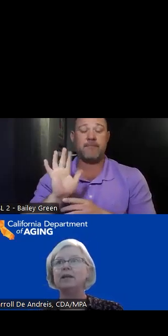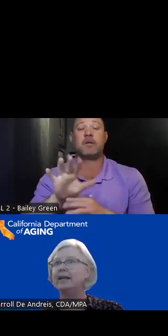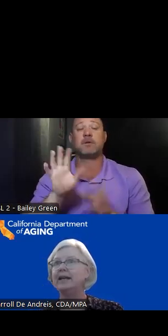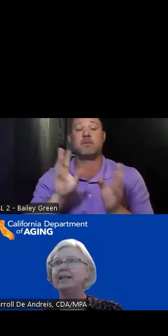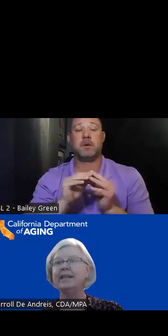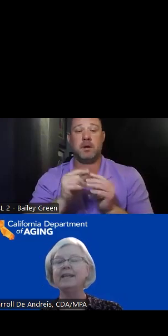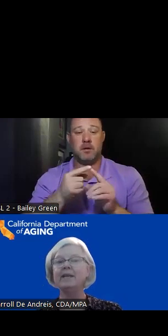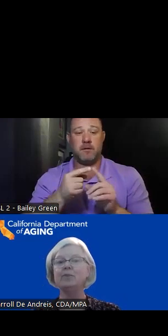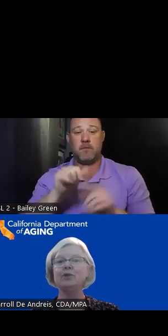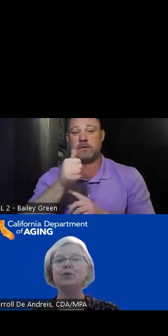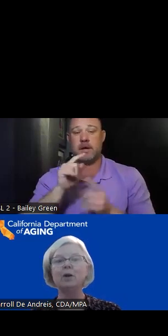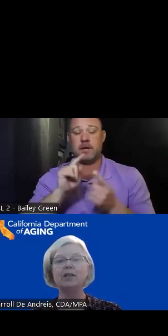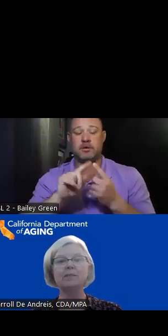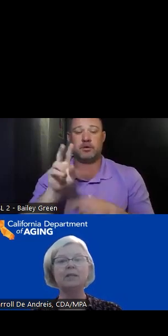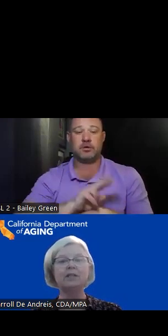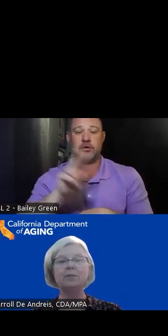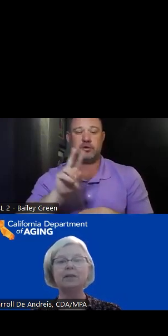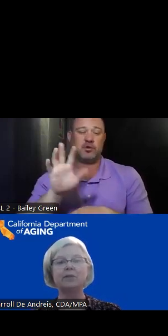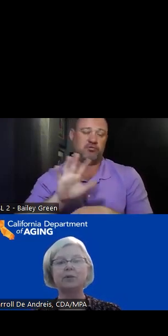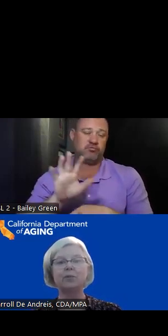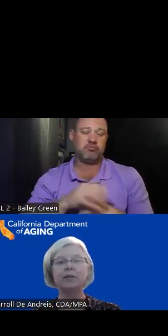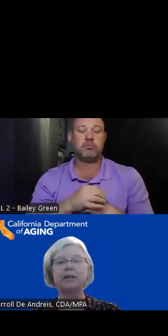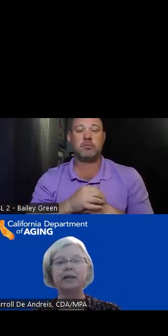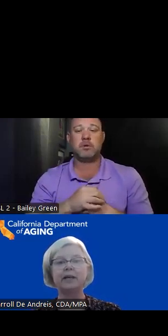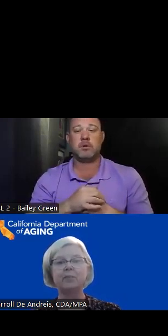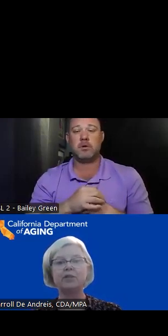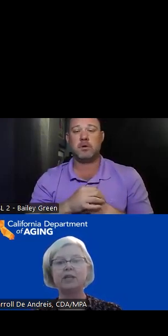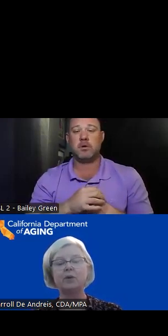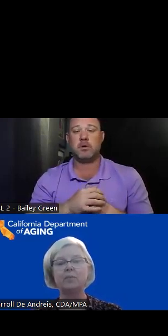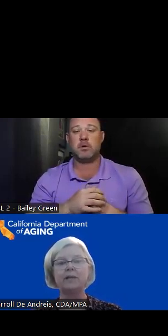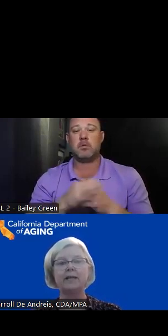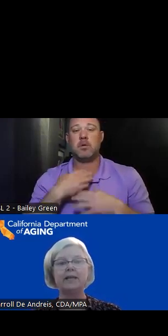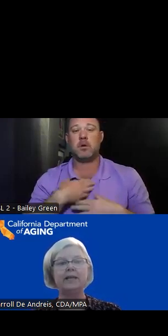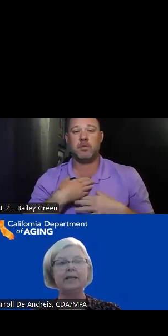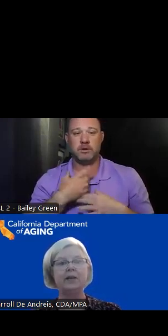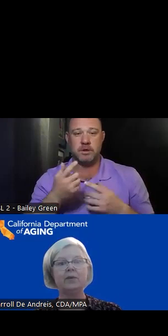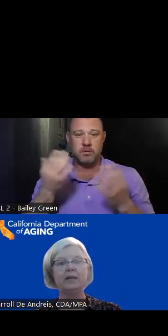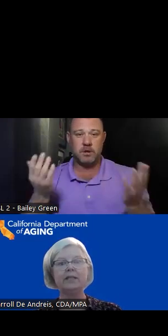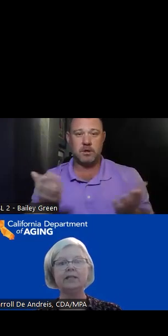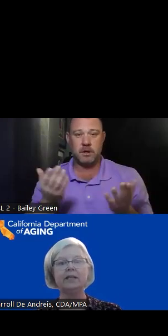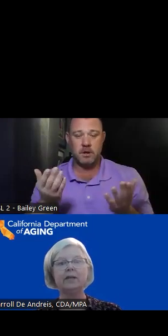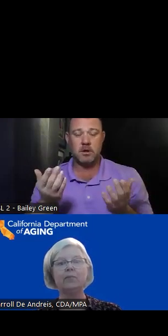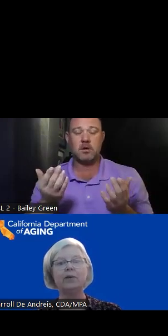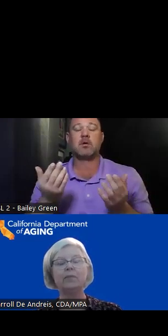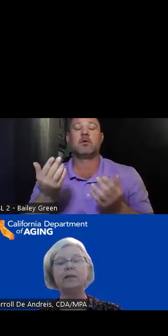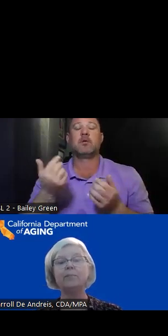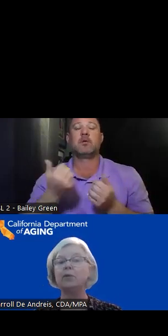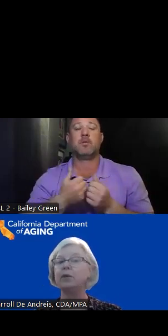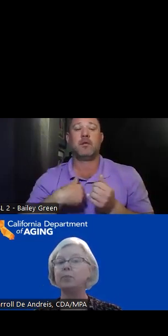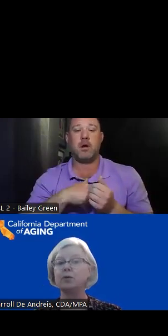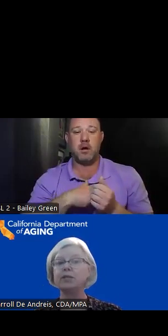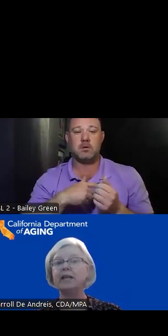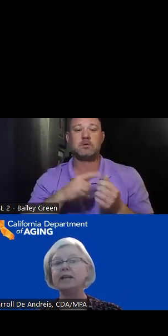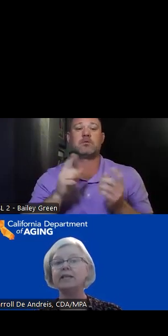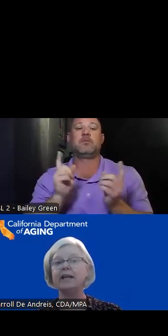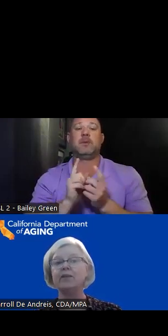from 10 a.m. to approximately 2 p.m. So we appreciate your being here with us. We are meeting both